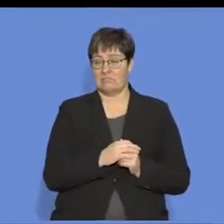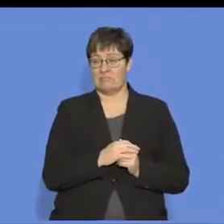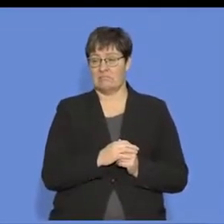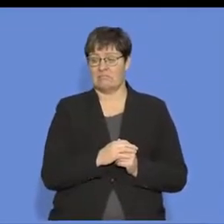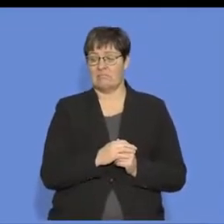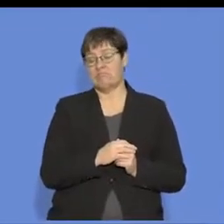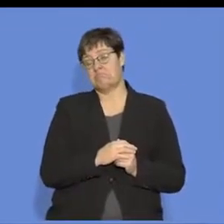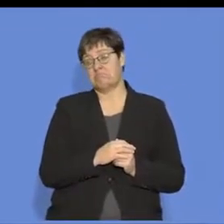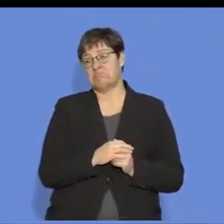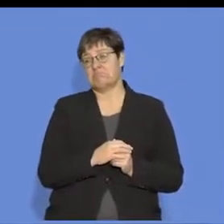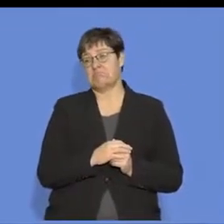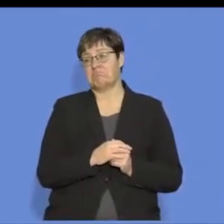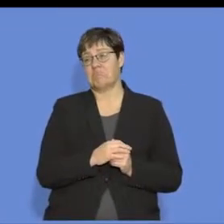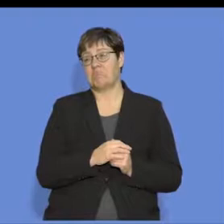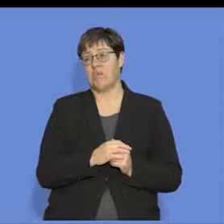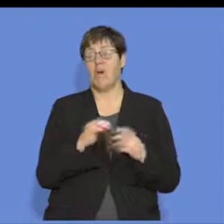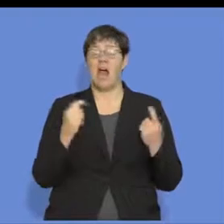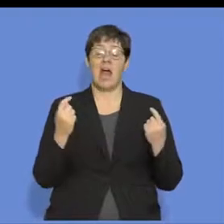A,